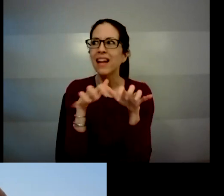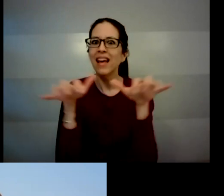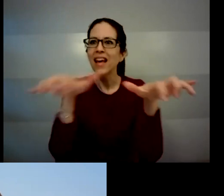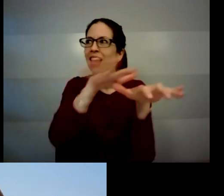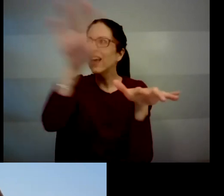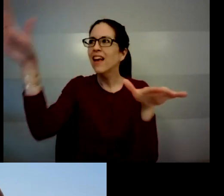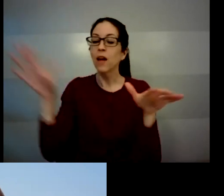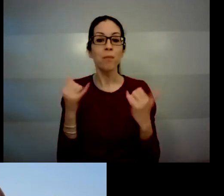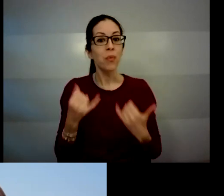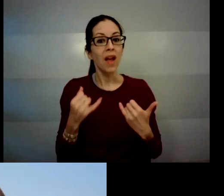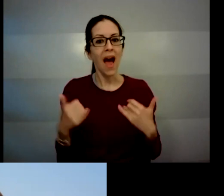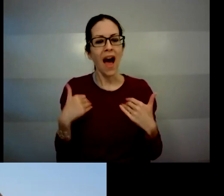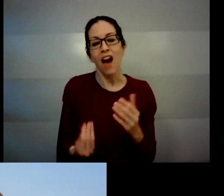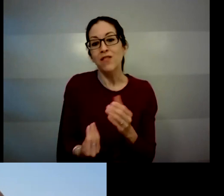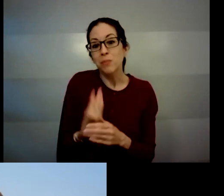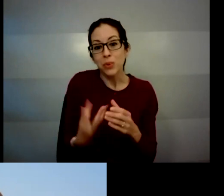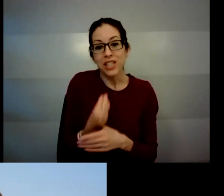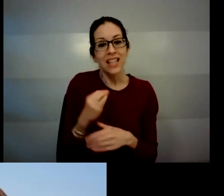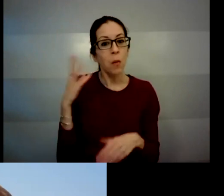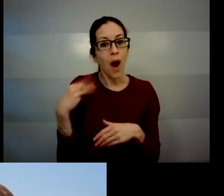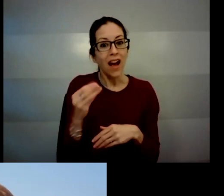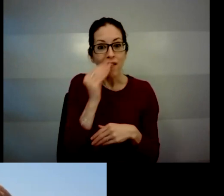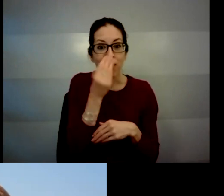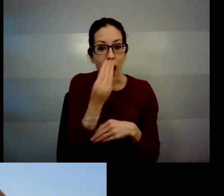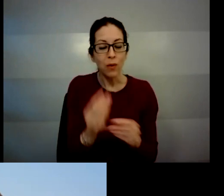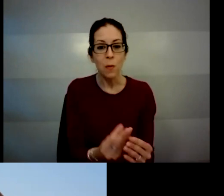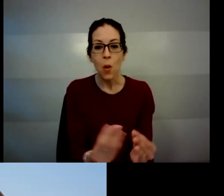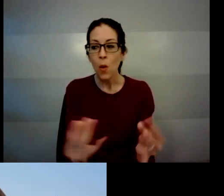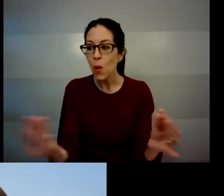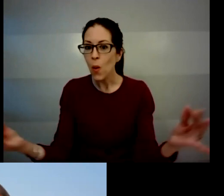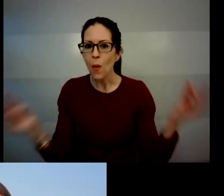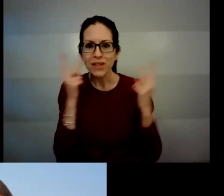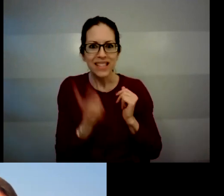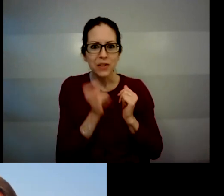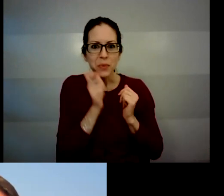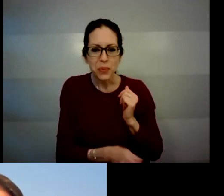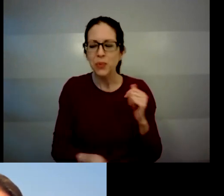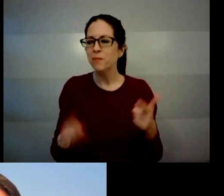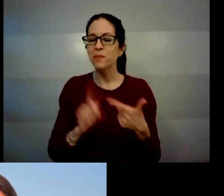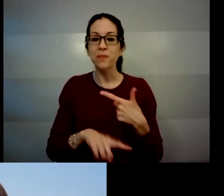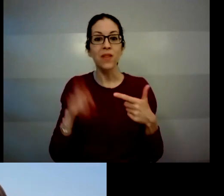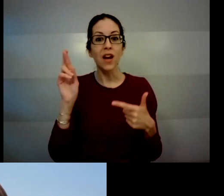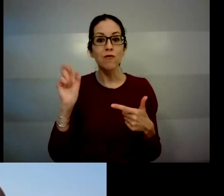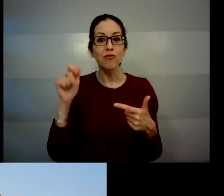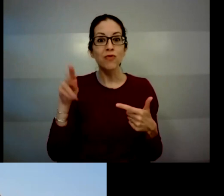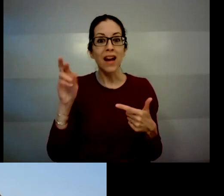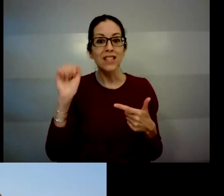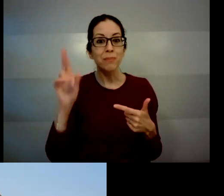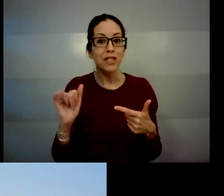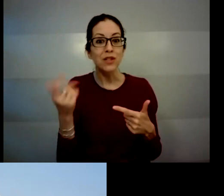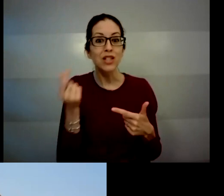You can see all these different wildflowers. You can find raspberries, blueberries. So there's a lot to have being